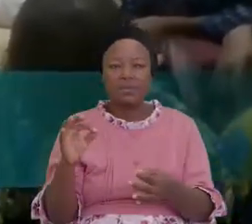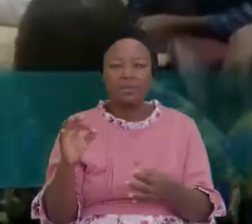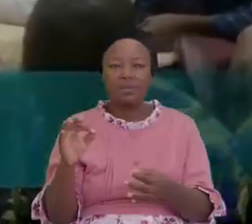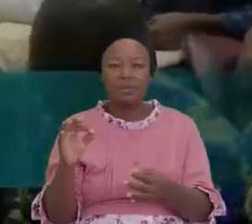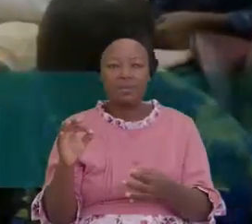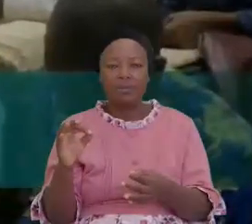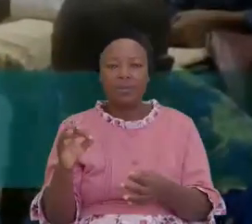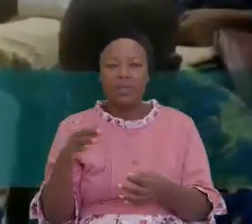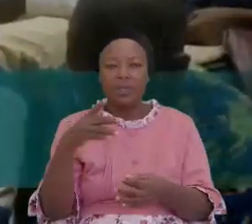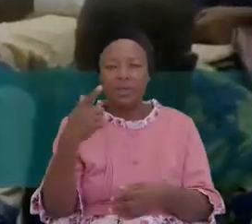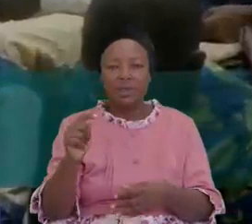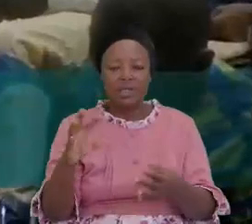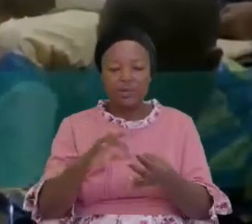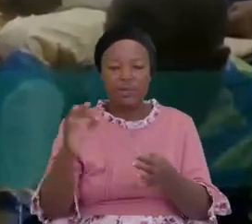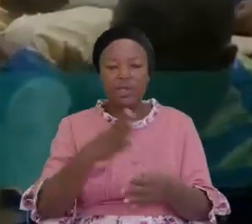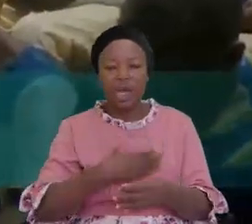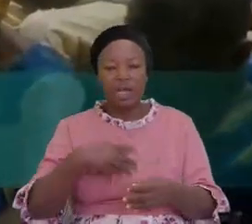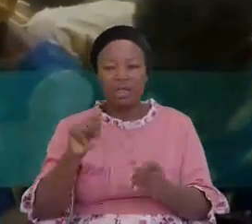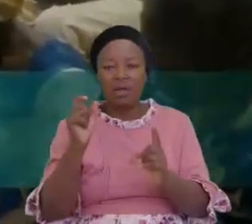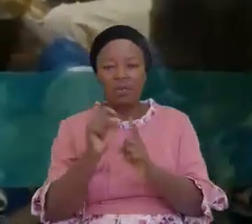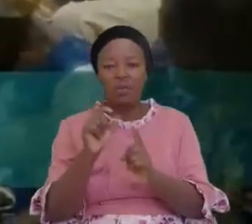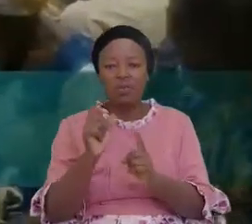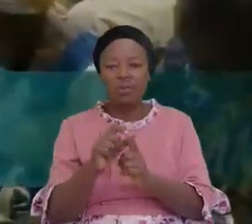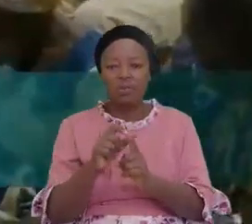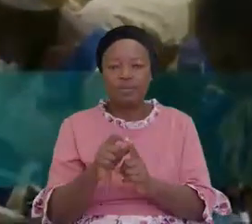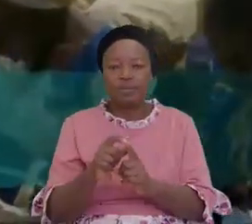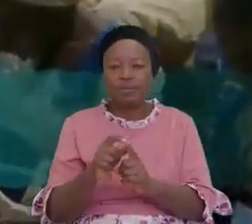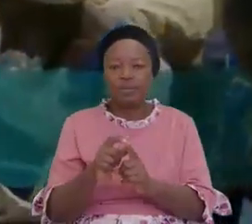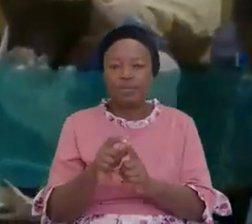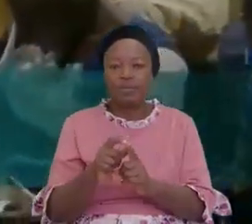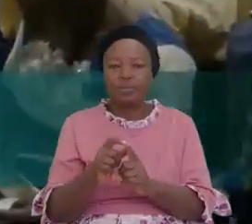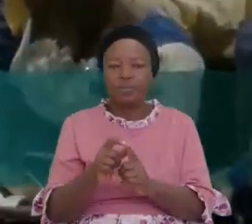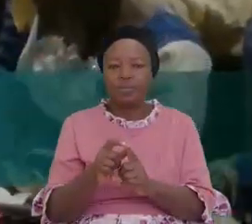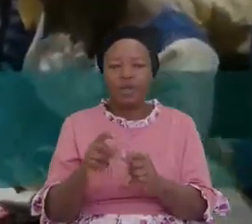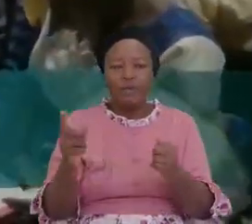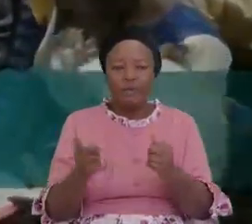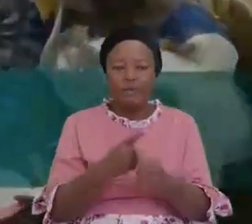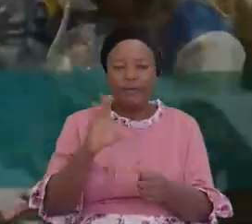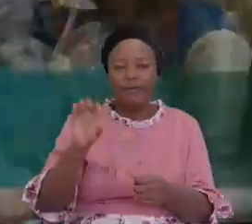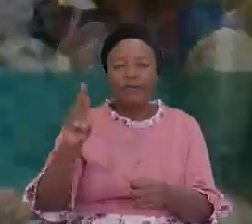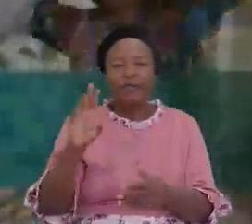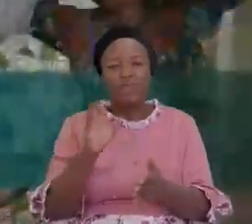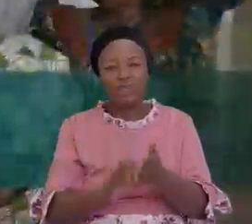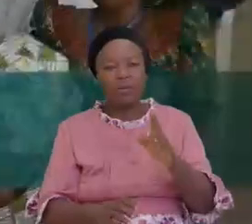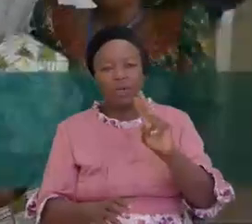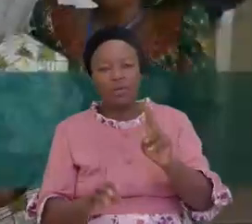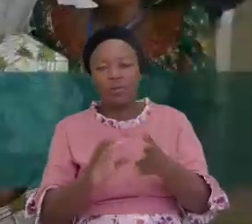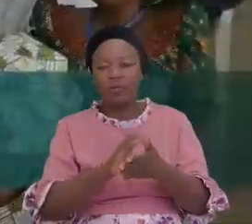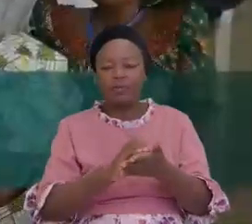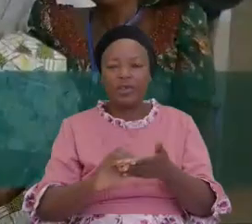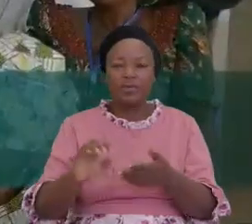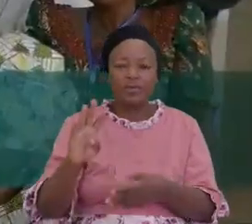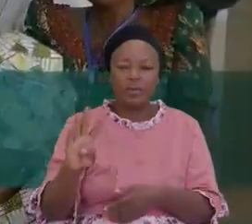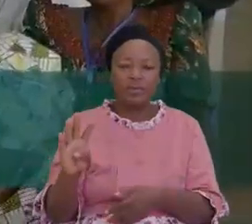The spirit and the word. 1 Corinthians chapter 2, reading from verse 4.